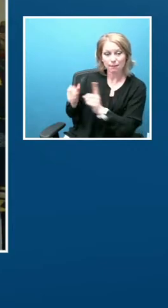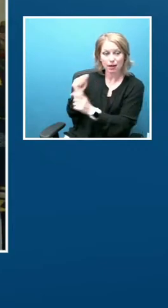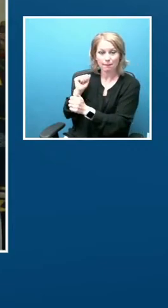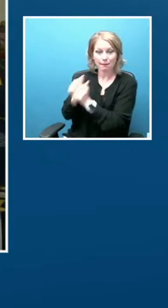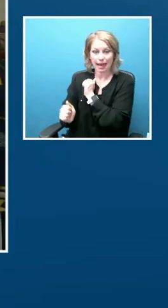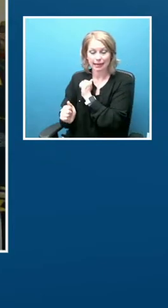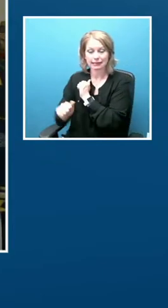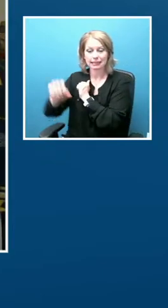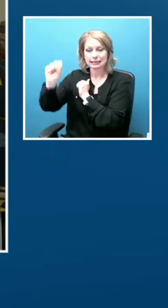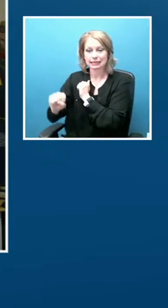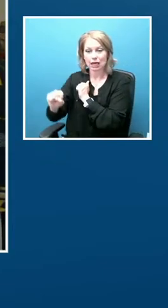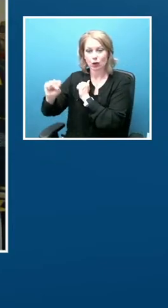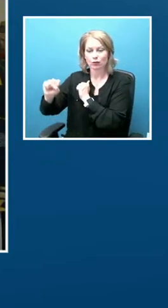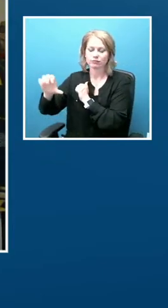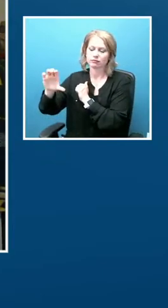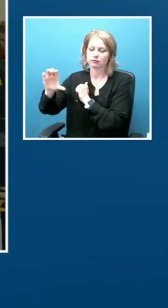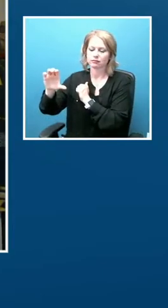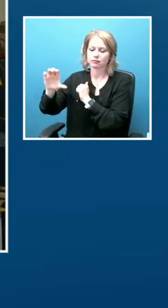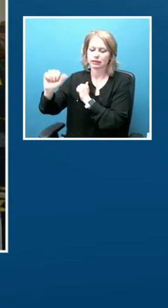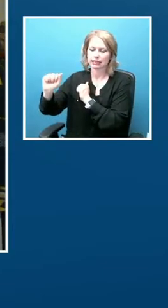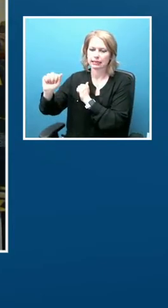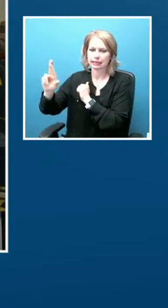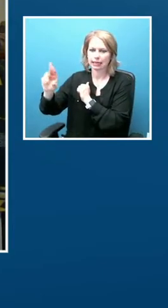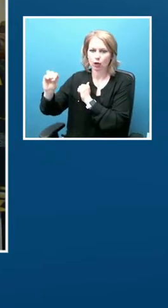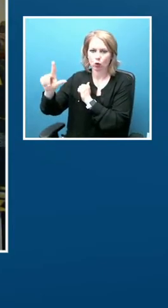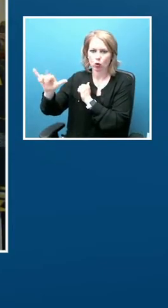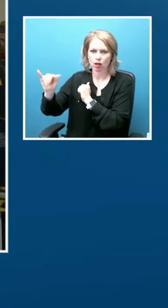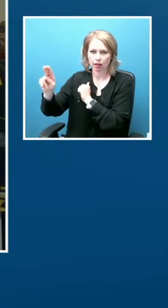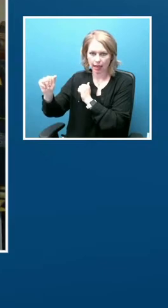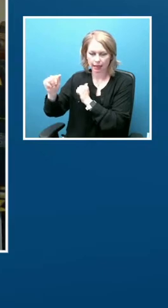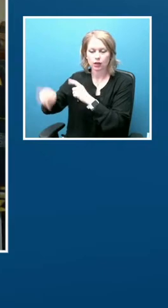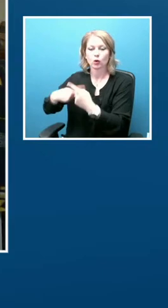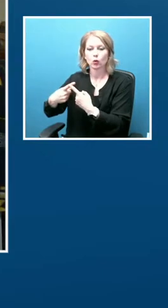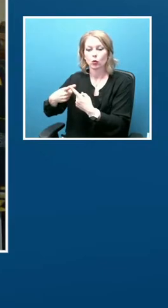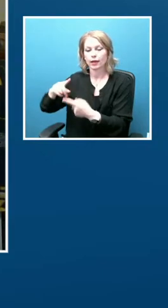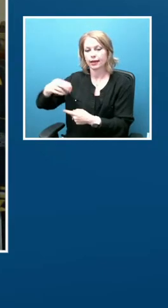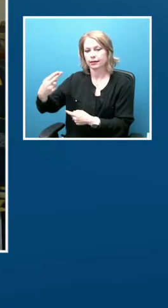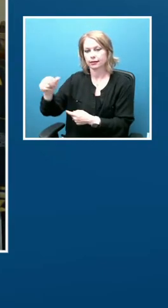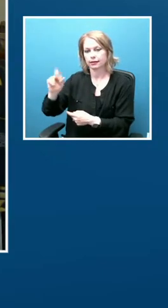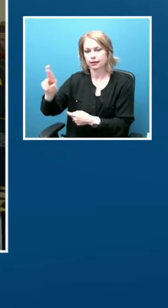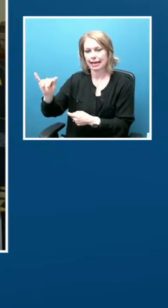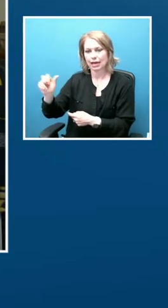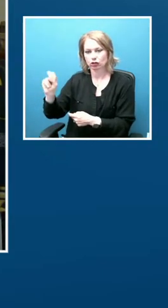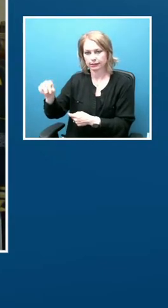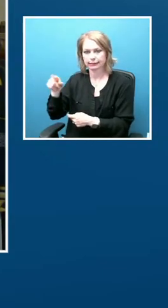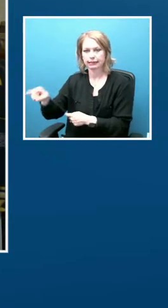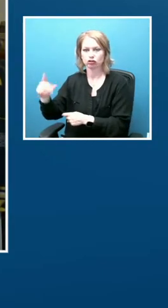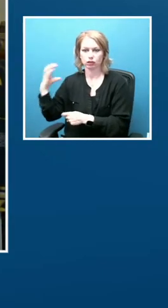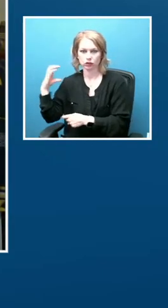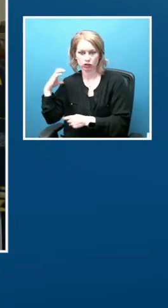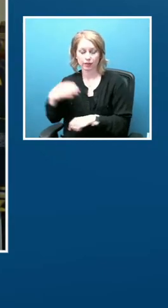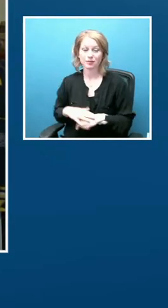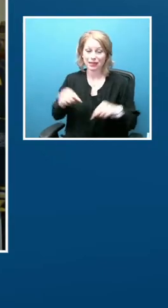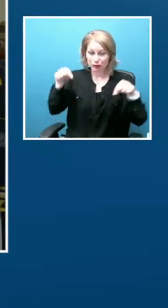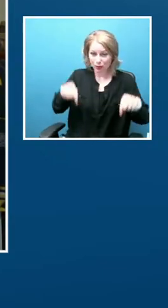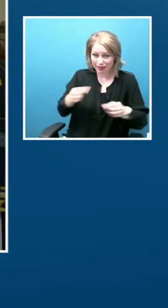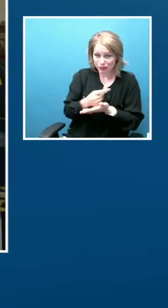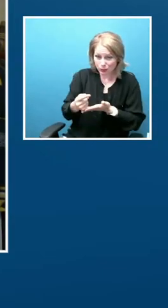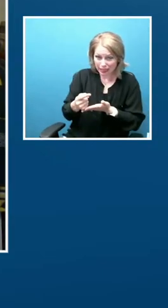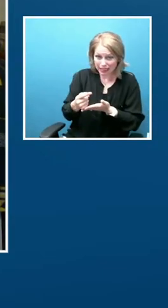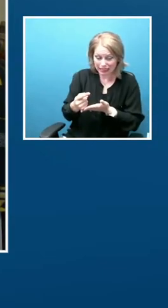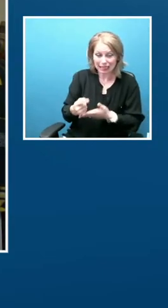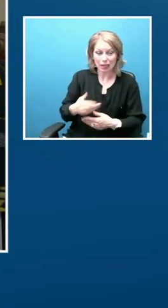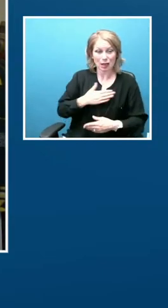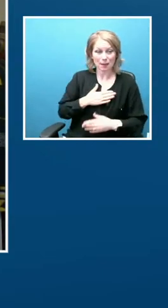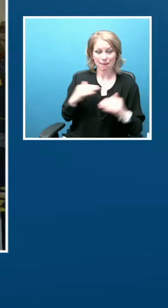Carolina Democratic Party when Jamie Harrison was chair. Just this week, my colleagues of the Association of